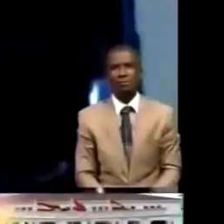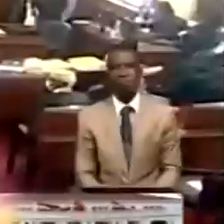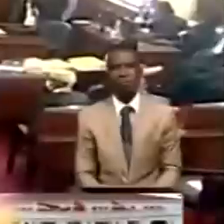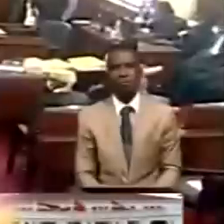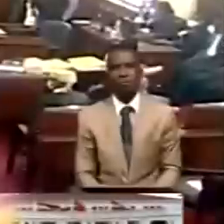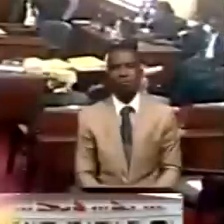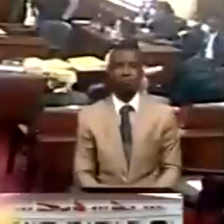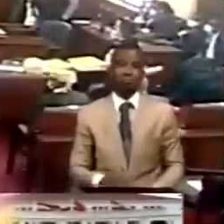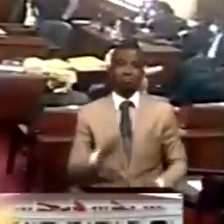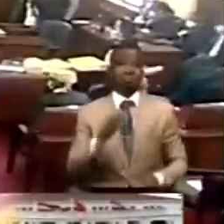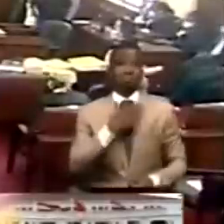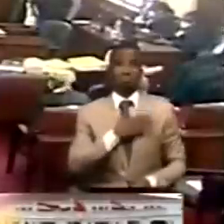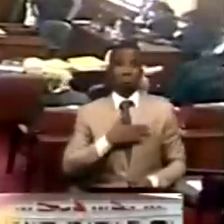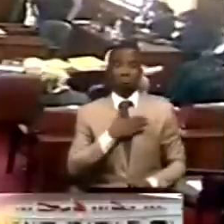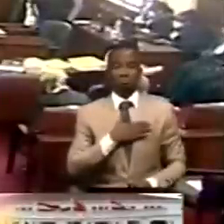My lords,